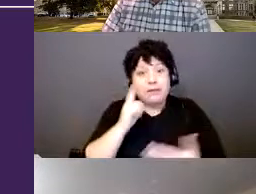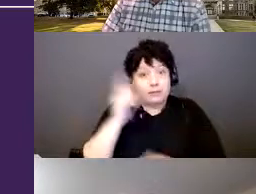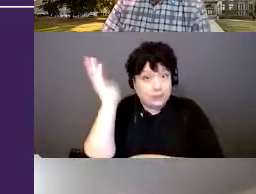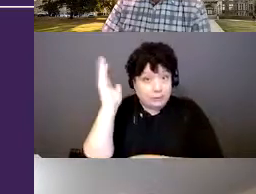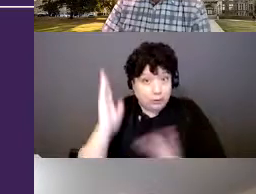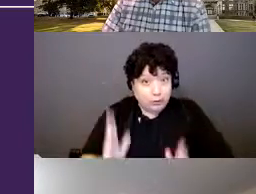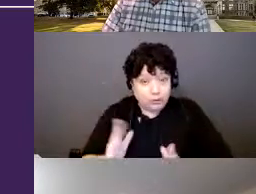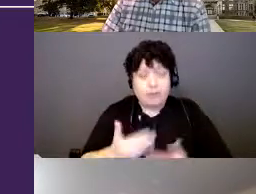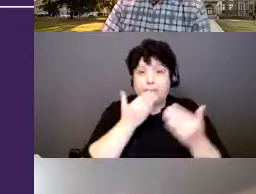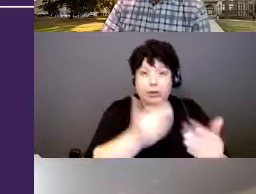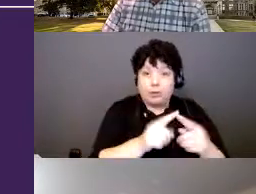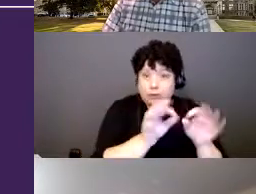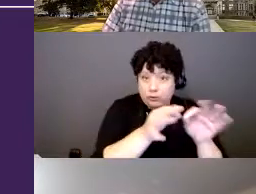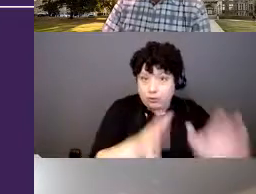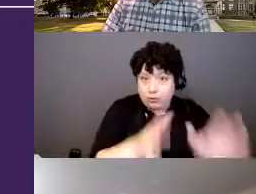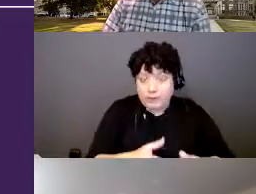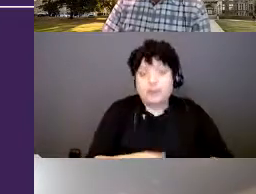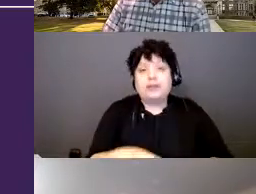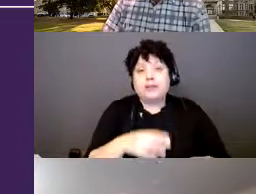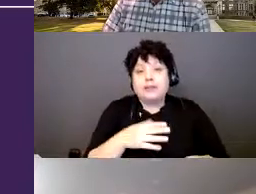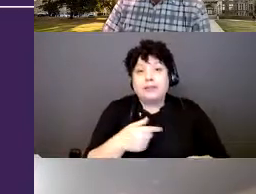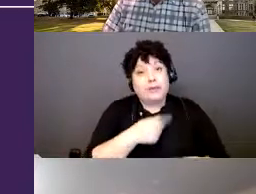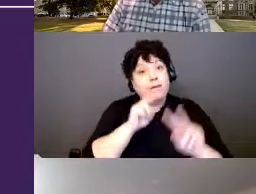who joined us as well, and we